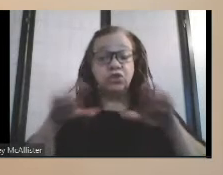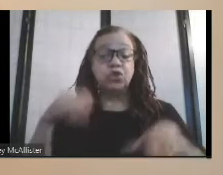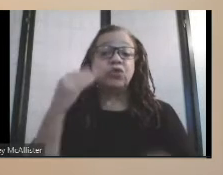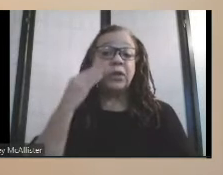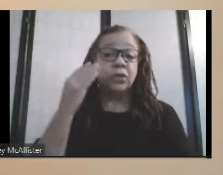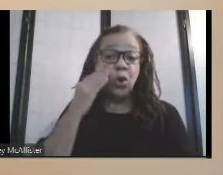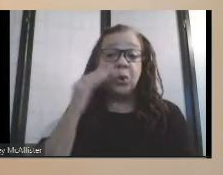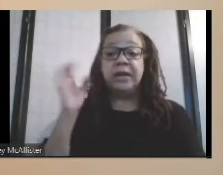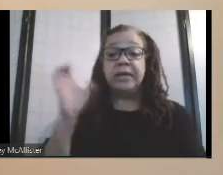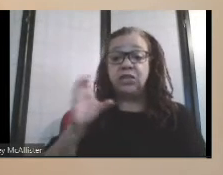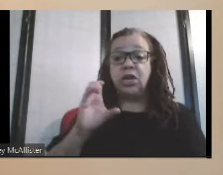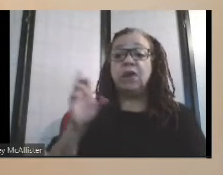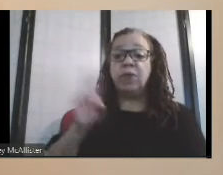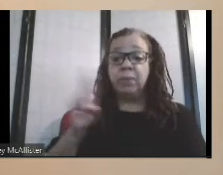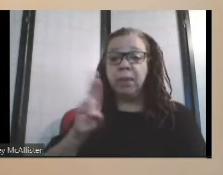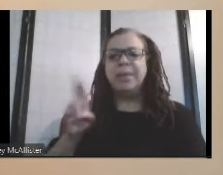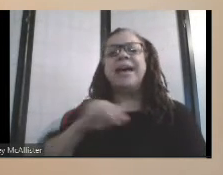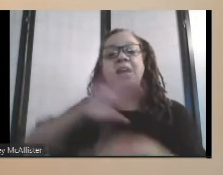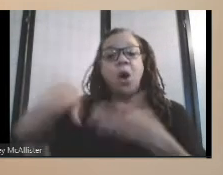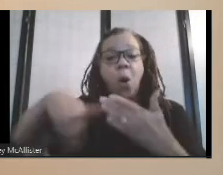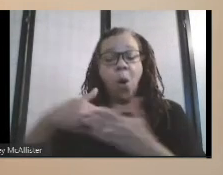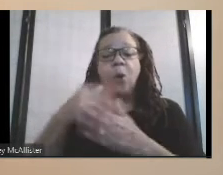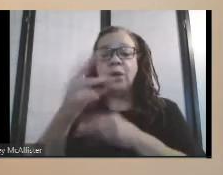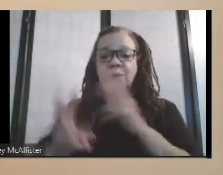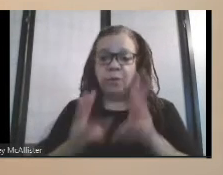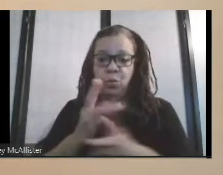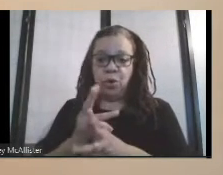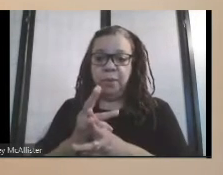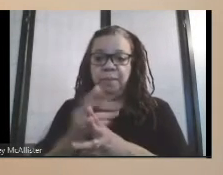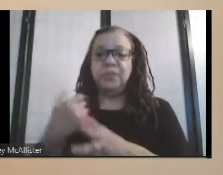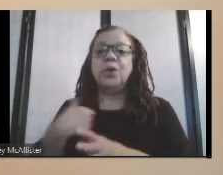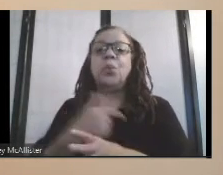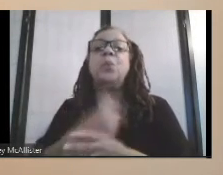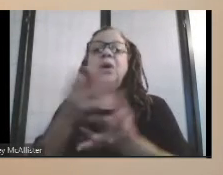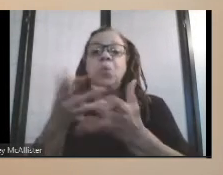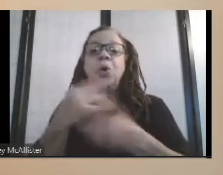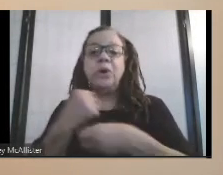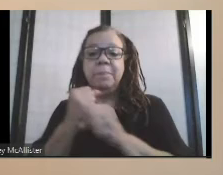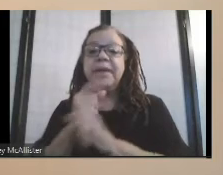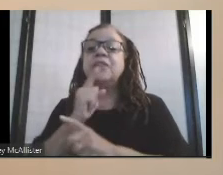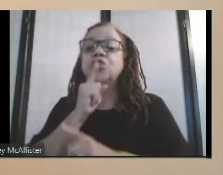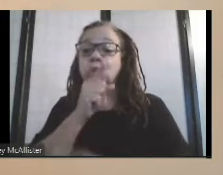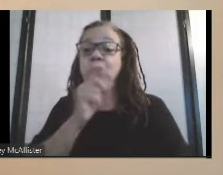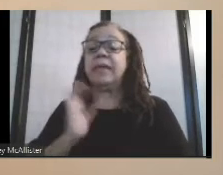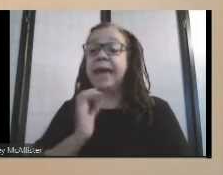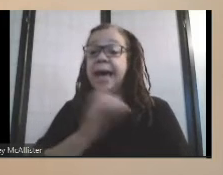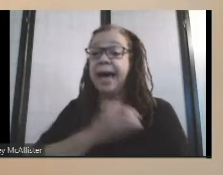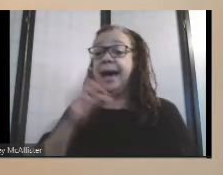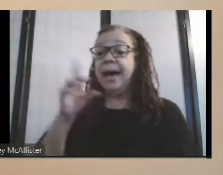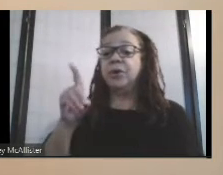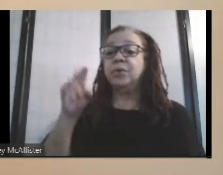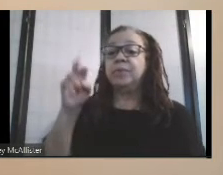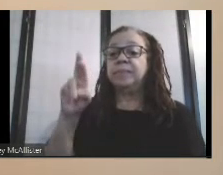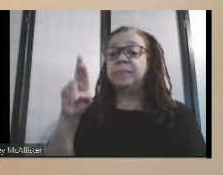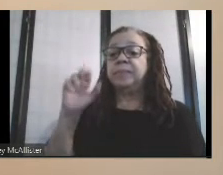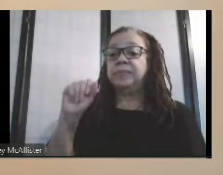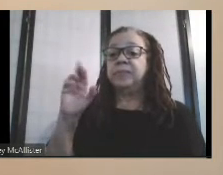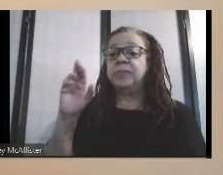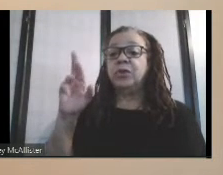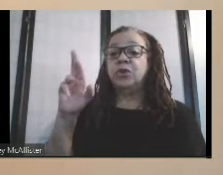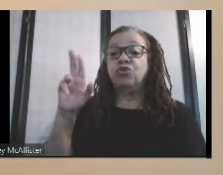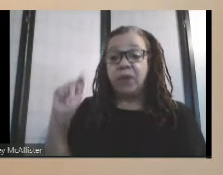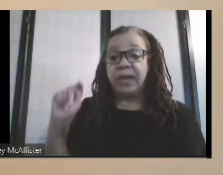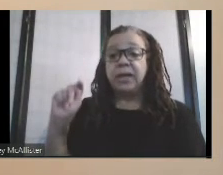Czech Republic, but literally all over the world. We want to make sure that the greater Dracut community is among those who know about